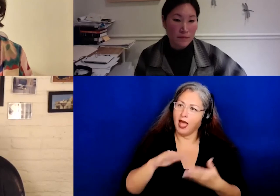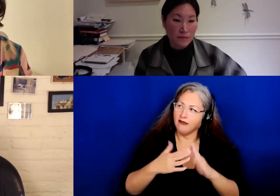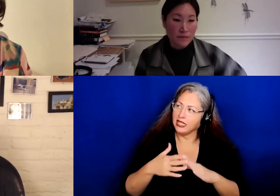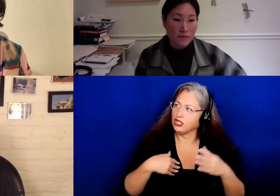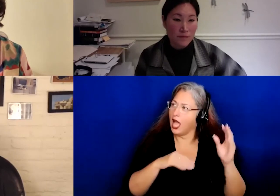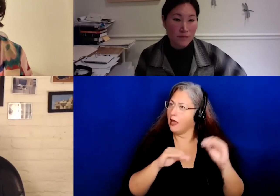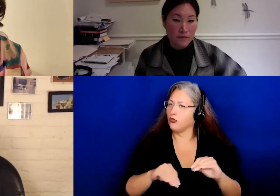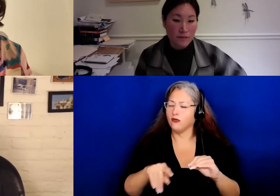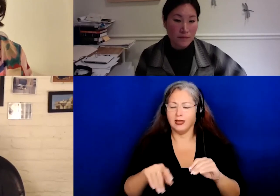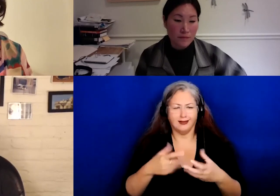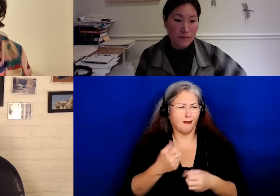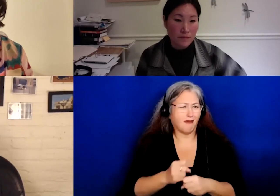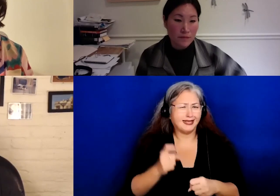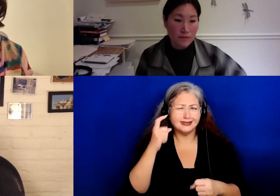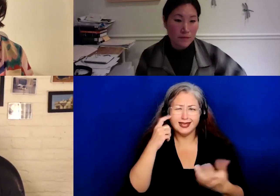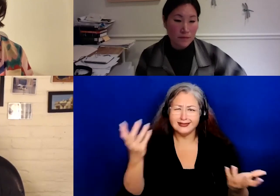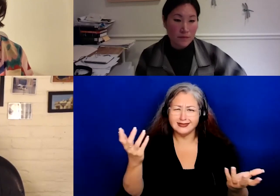makes so much intuitive sense. Like,